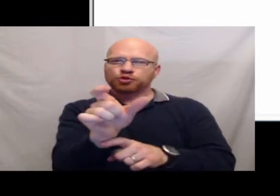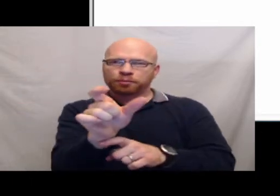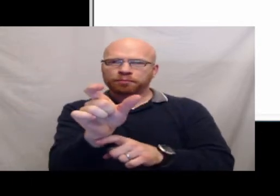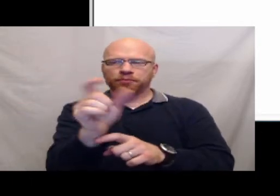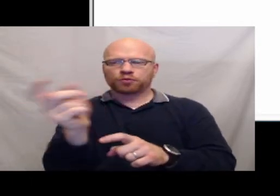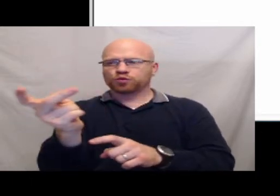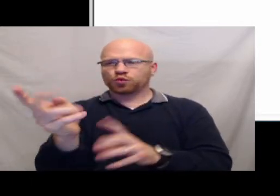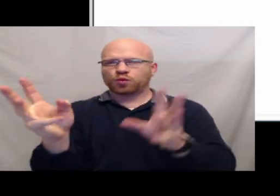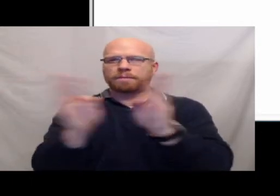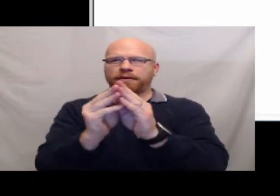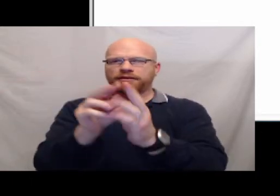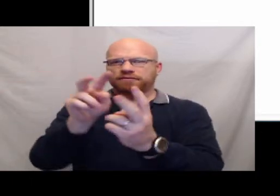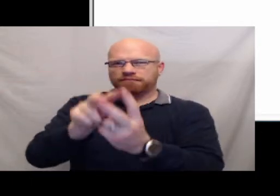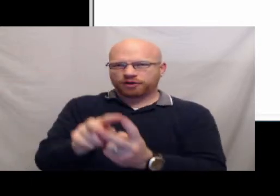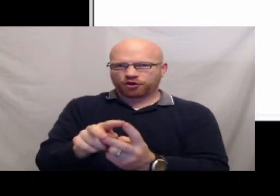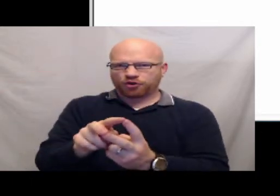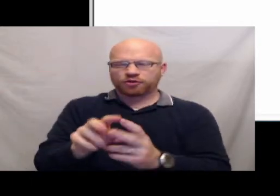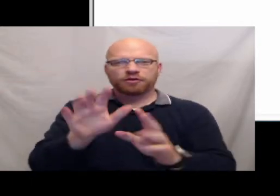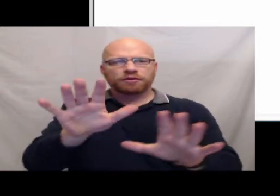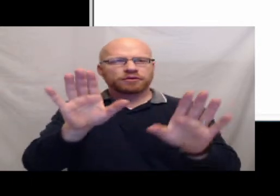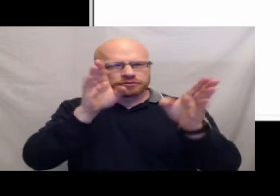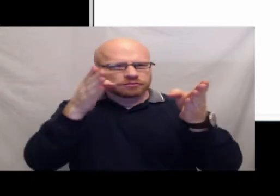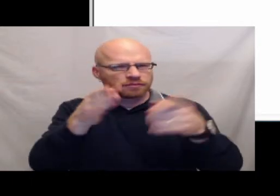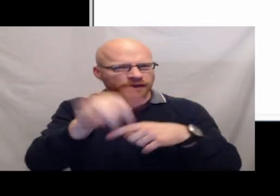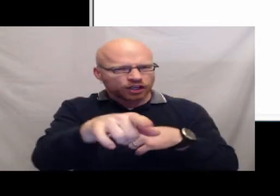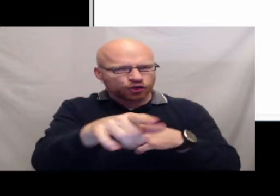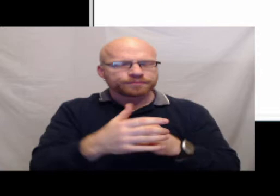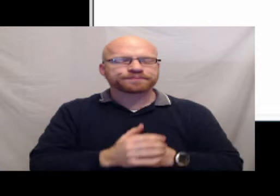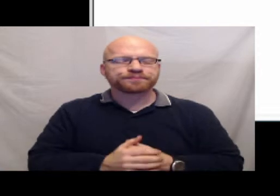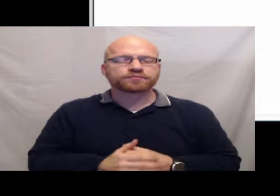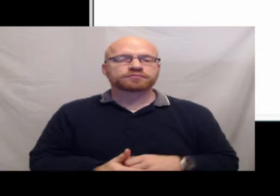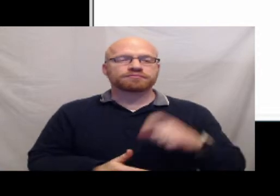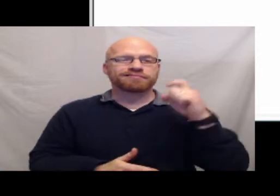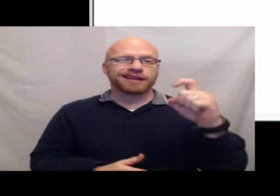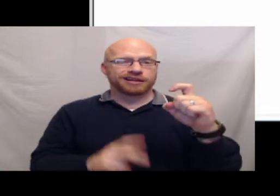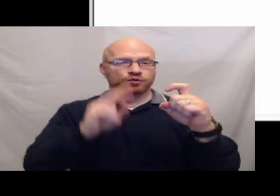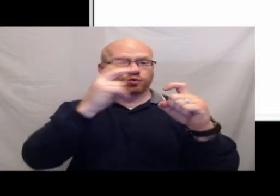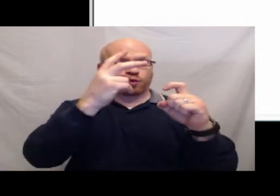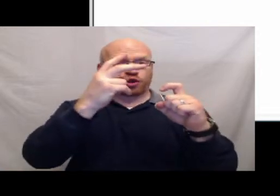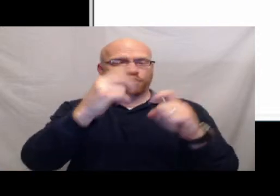one variable. We still apply those same skills.